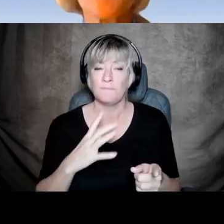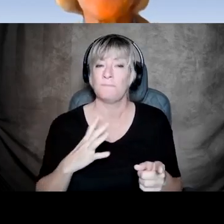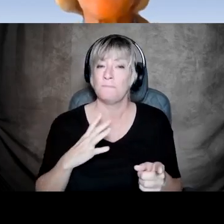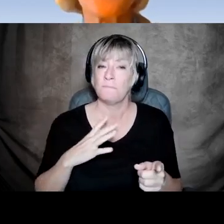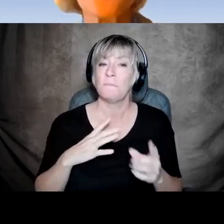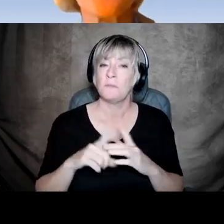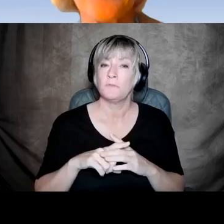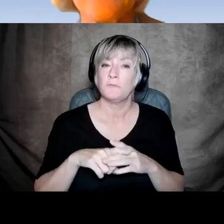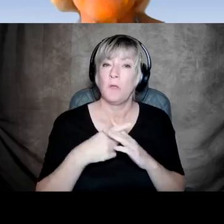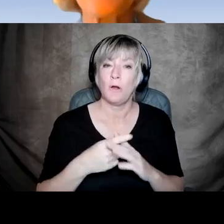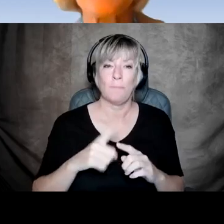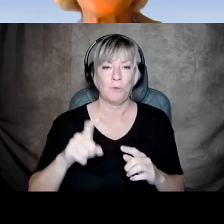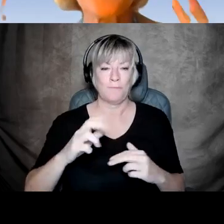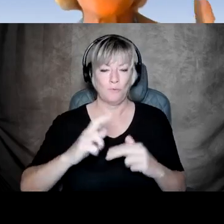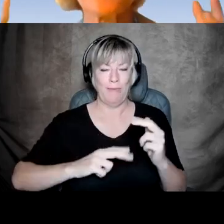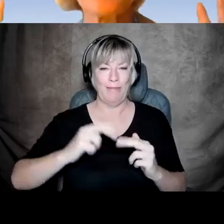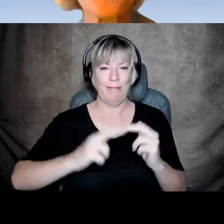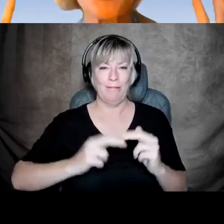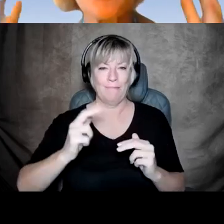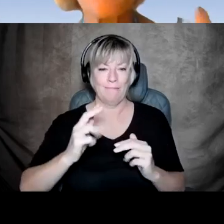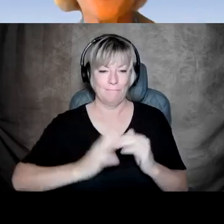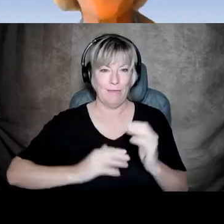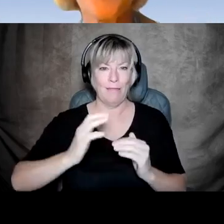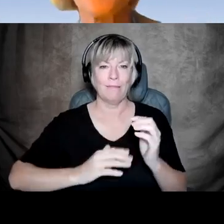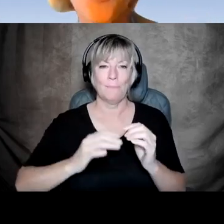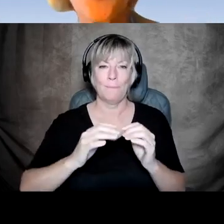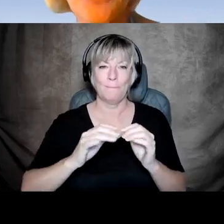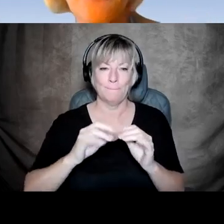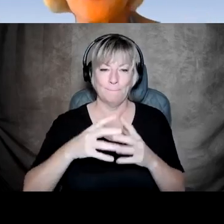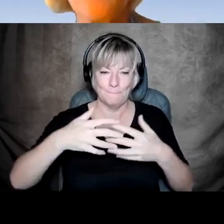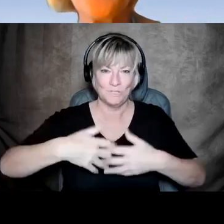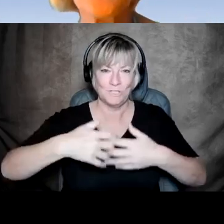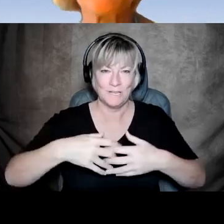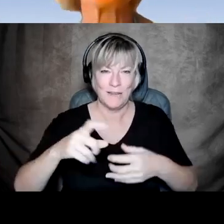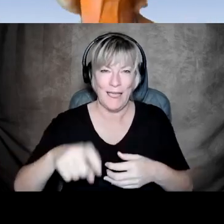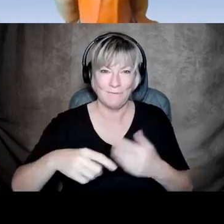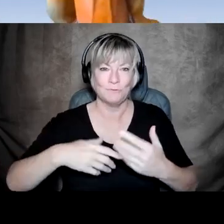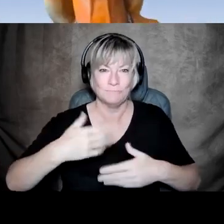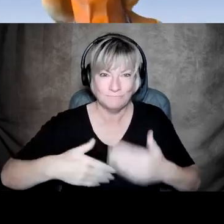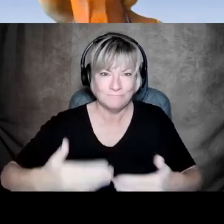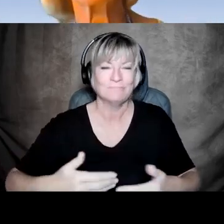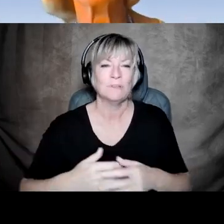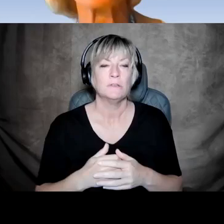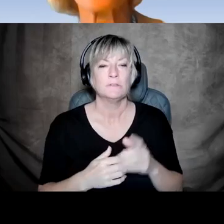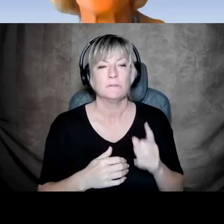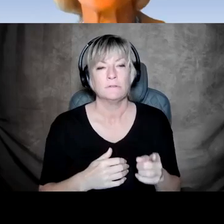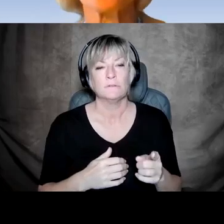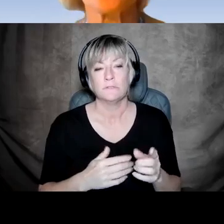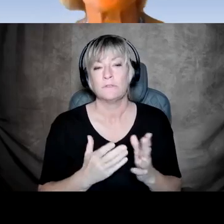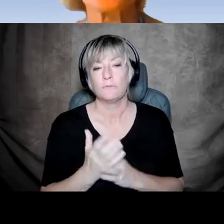started. We've got to build this thing. We've got to build this machine to move things forward in our community. So this is through